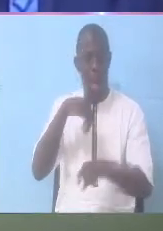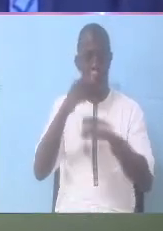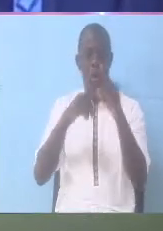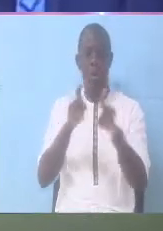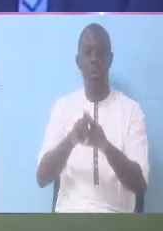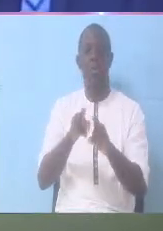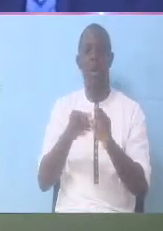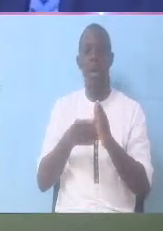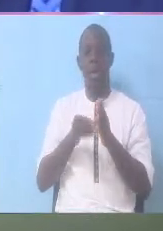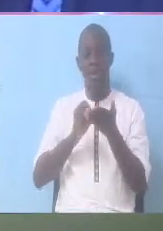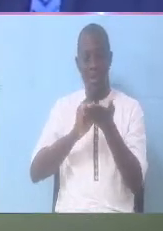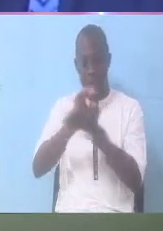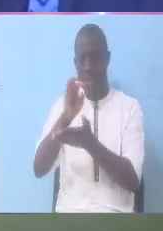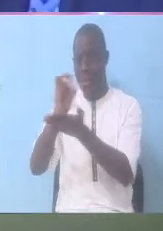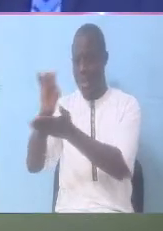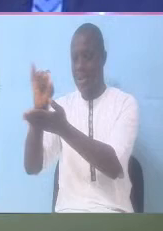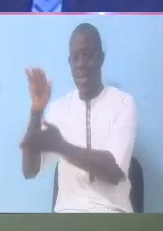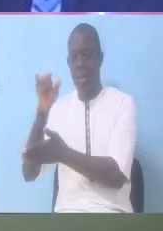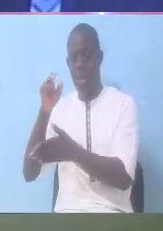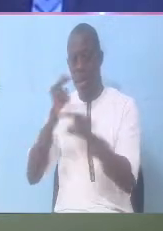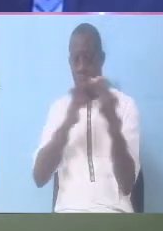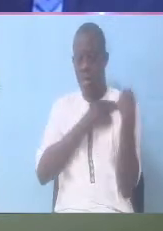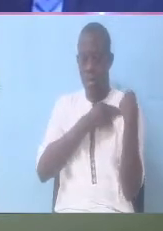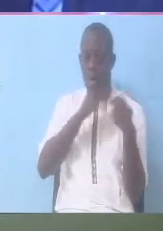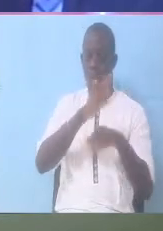command responsibility. Yes, sir.